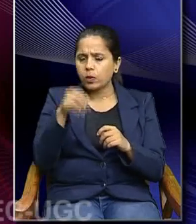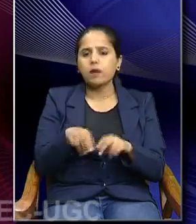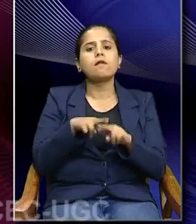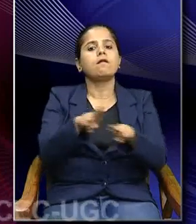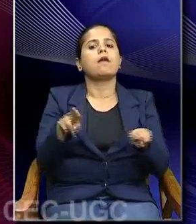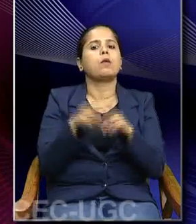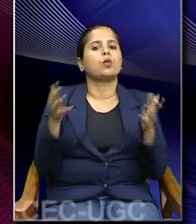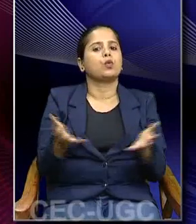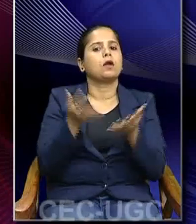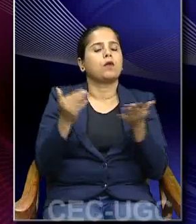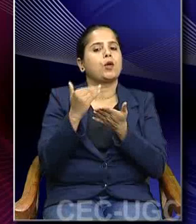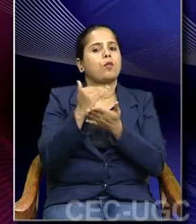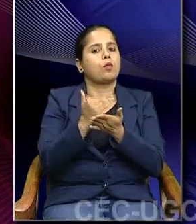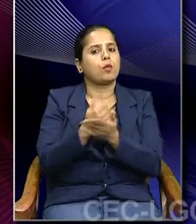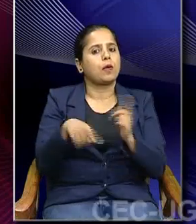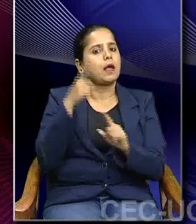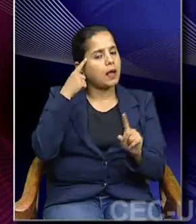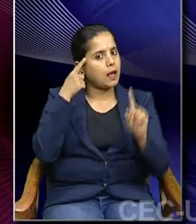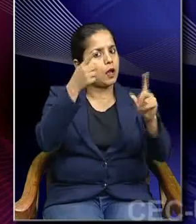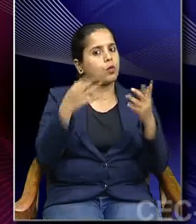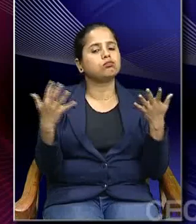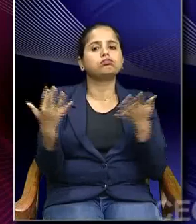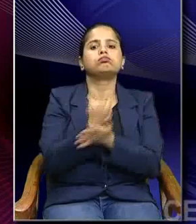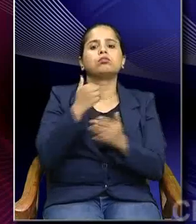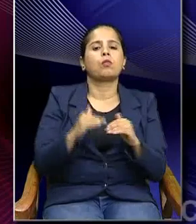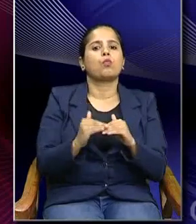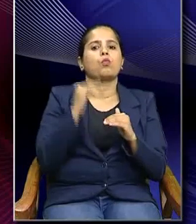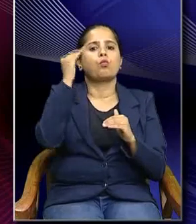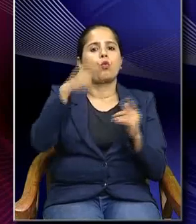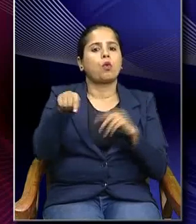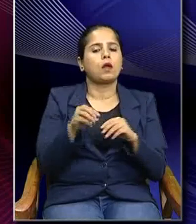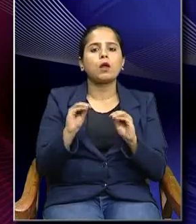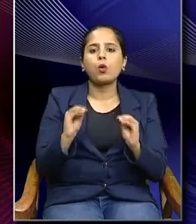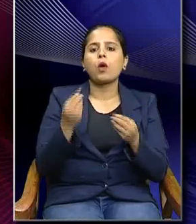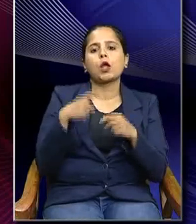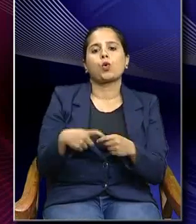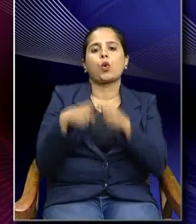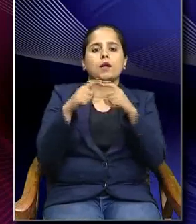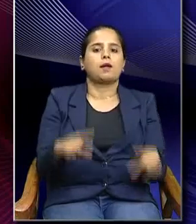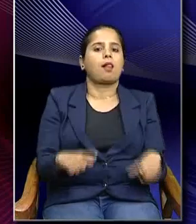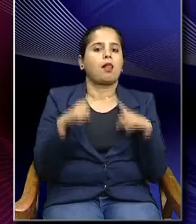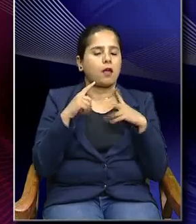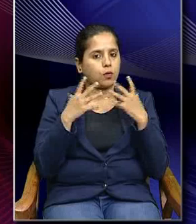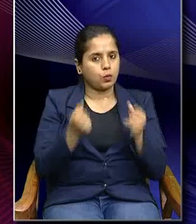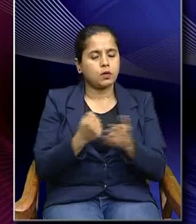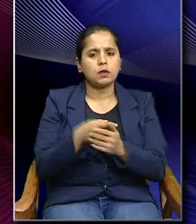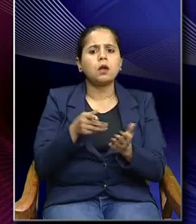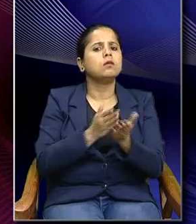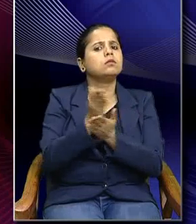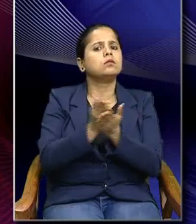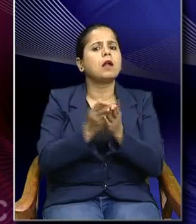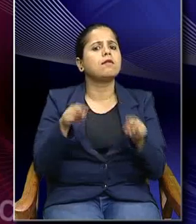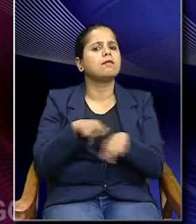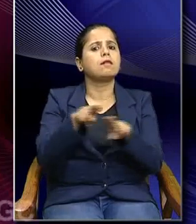Welfare Program that aims at achieving higher and improving the quality of life. So, what are the methods of